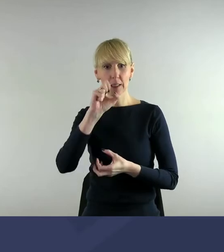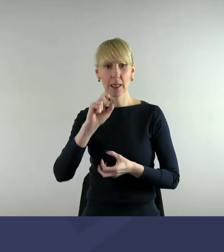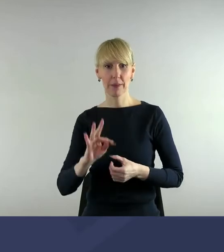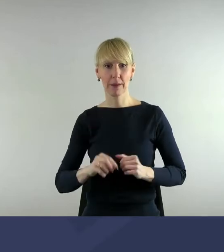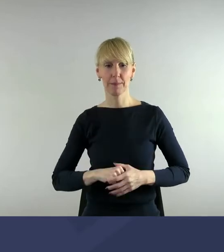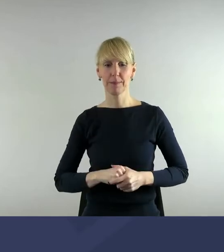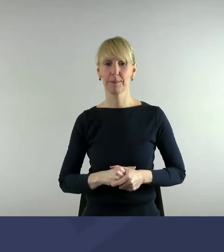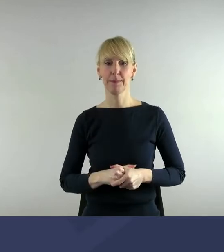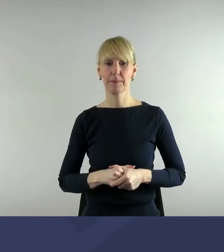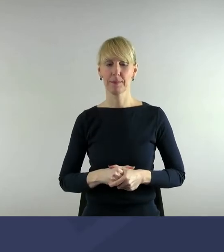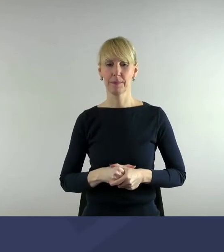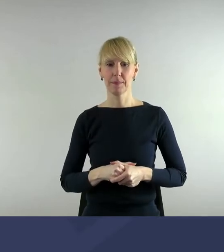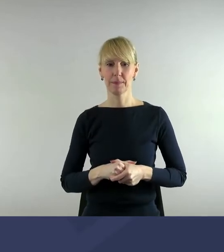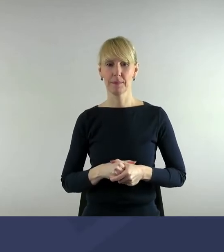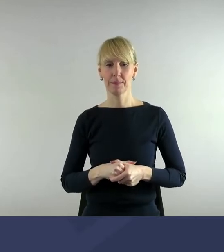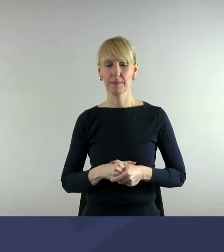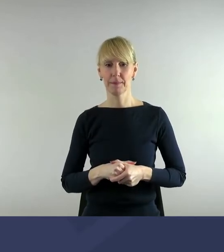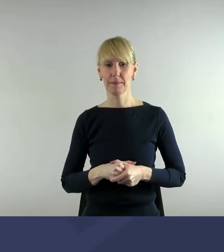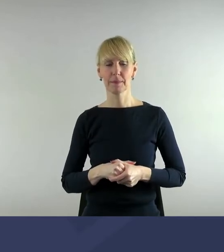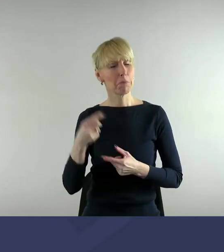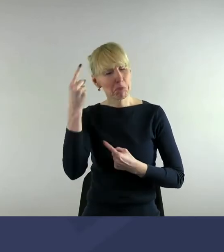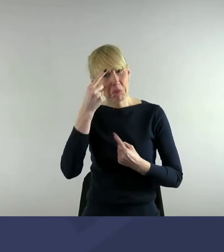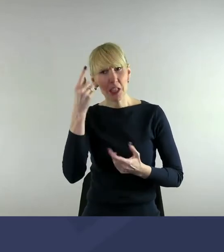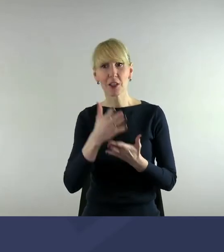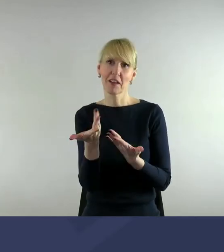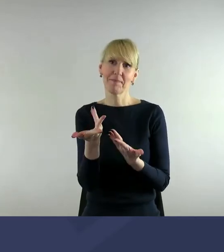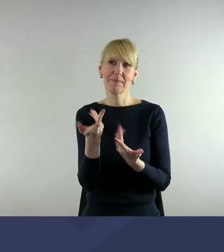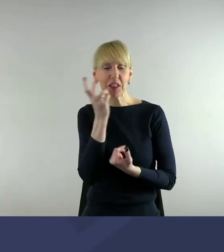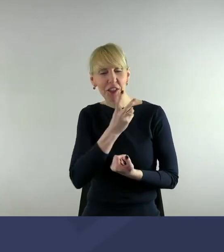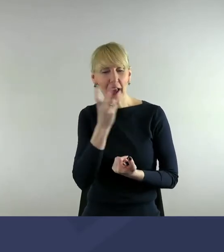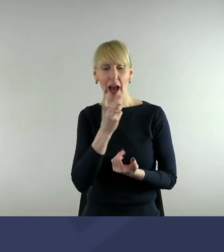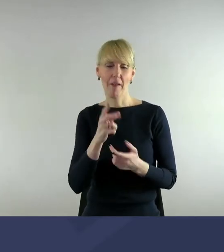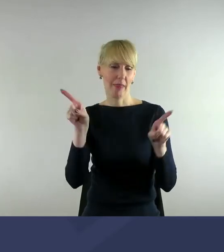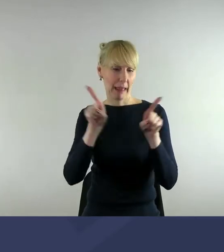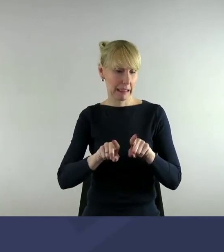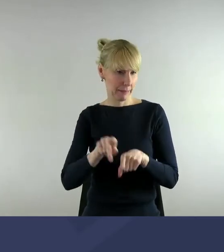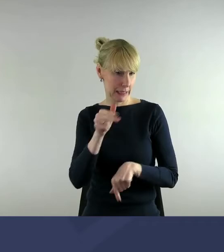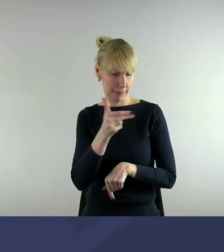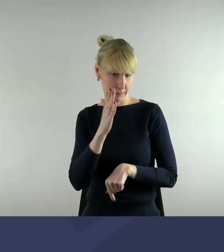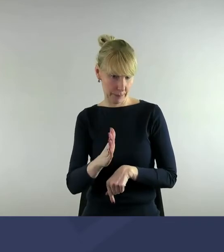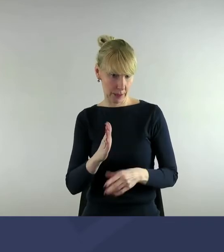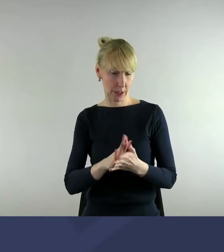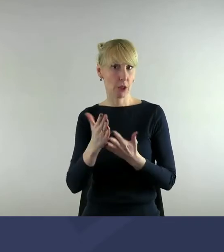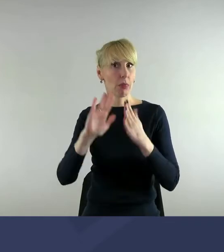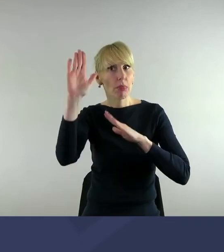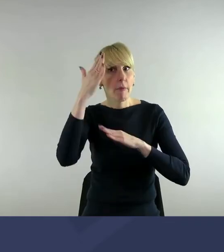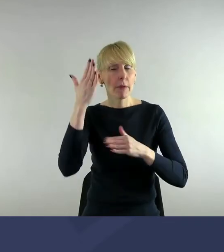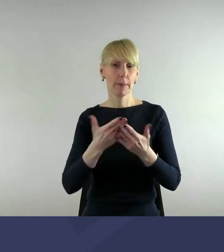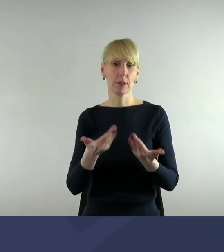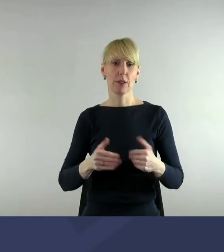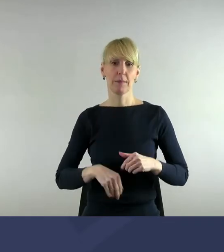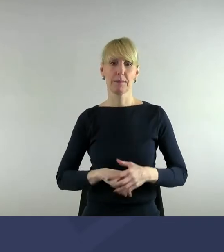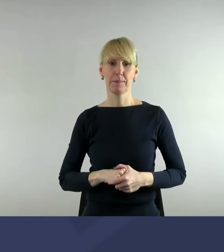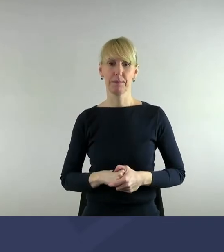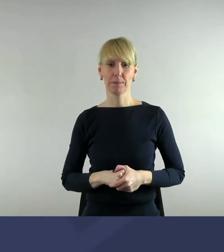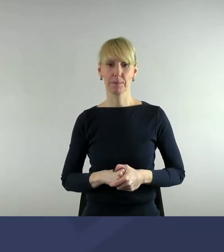to participate actively in our seminar. And I believe there's a lot of interesting things that